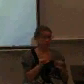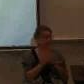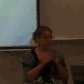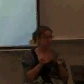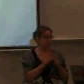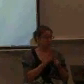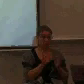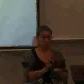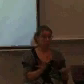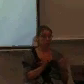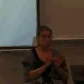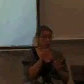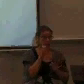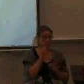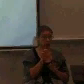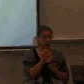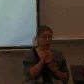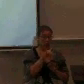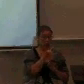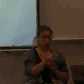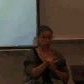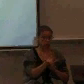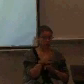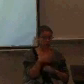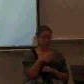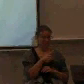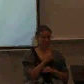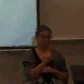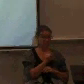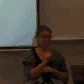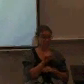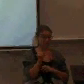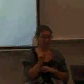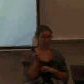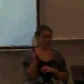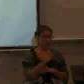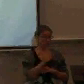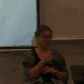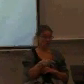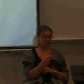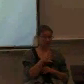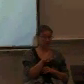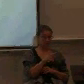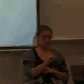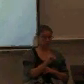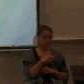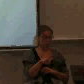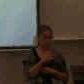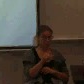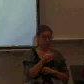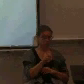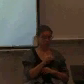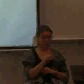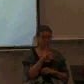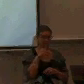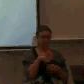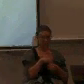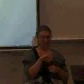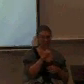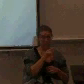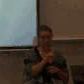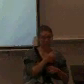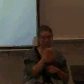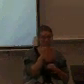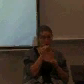important ecologically. So, for example, there's viruses that infect all the phytoplankton species out there that are in lakes and the